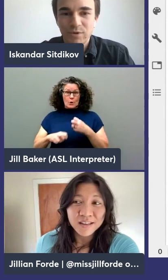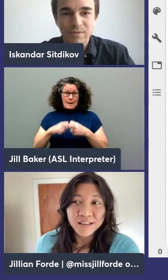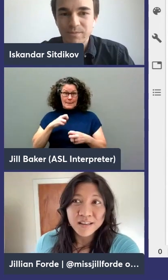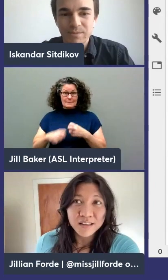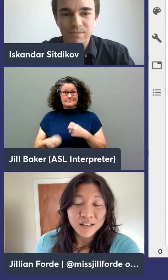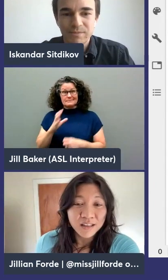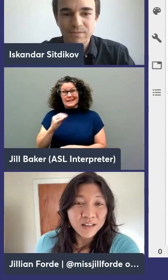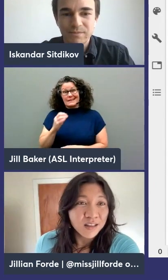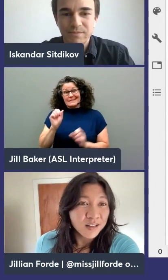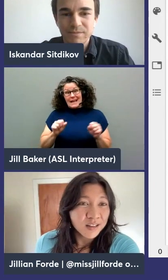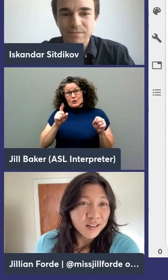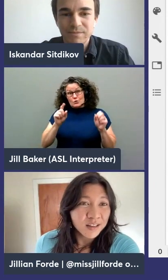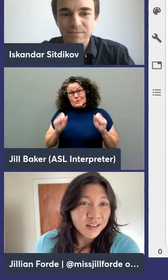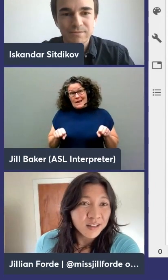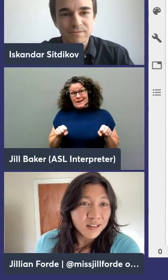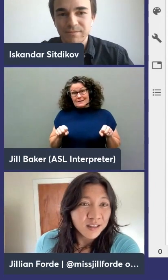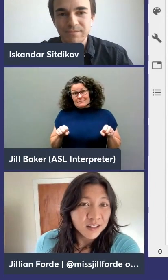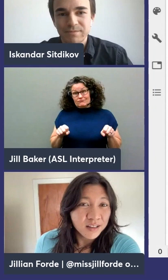yeah, you